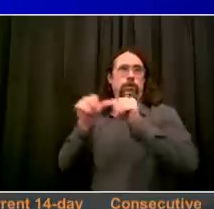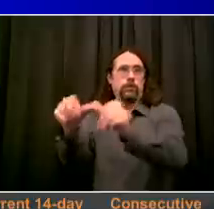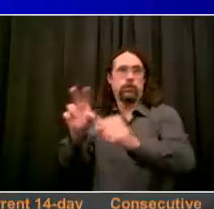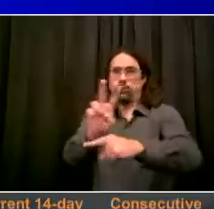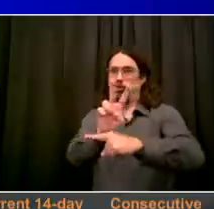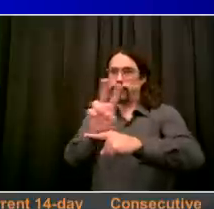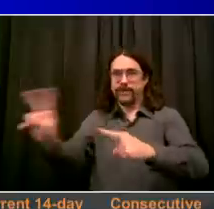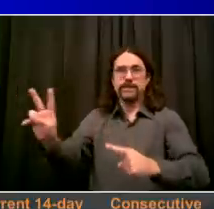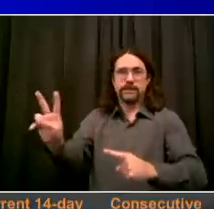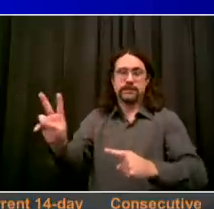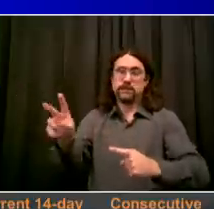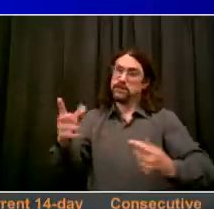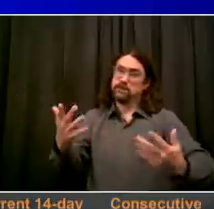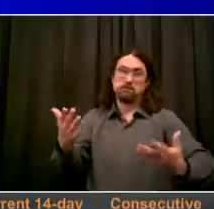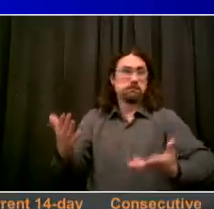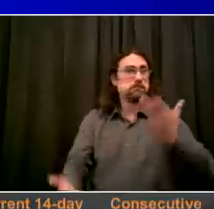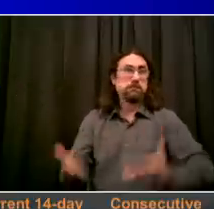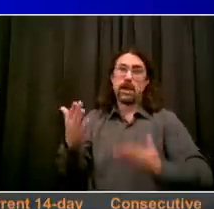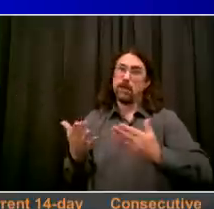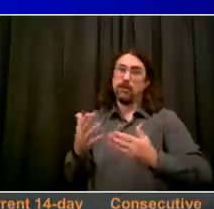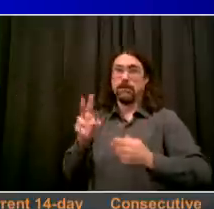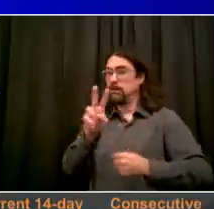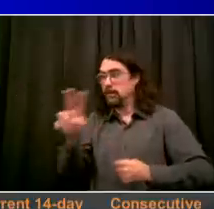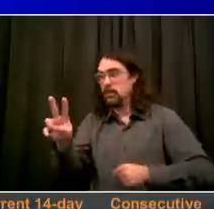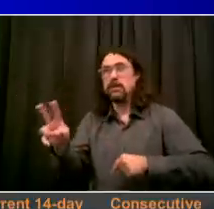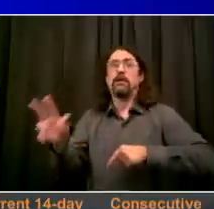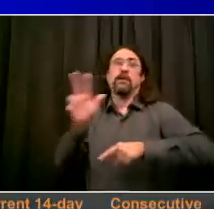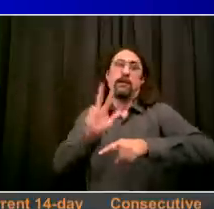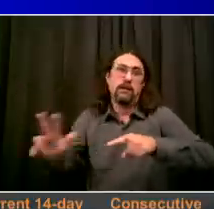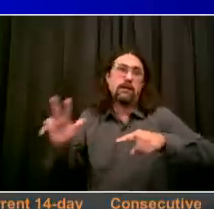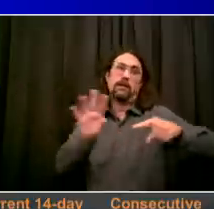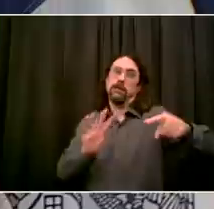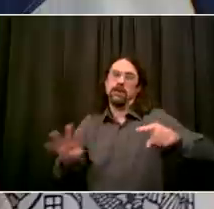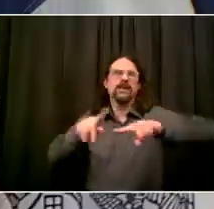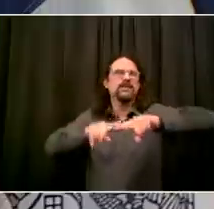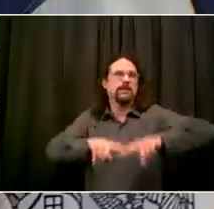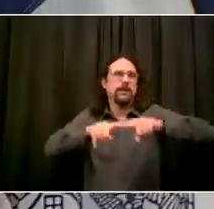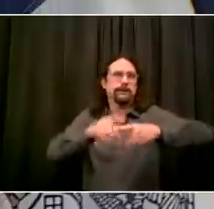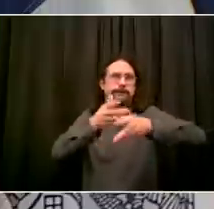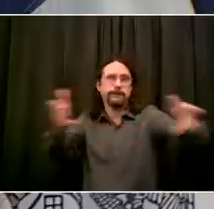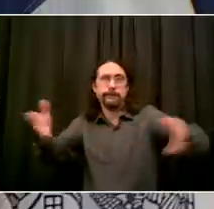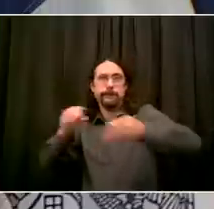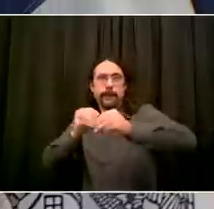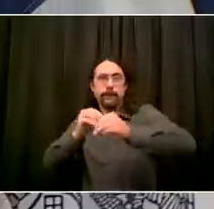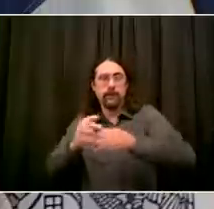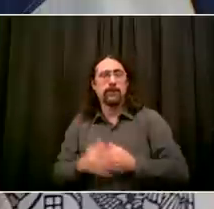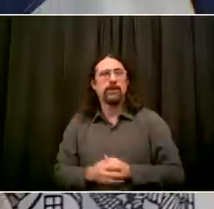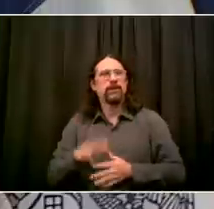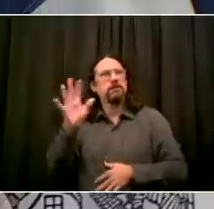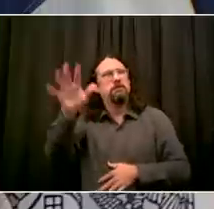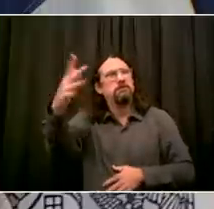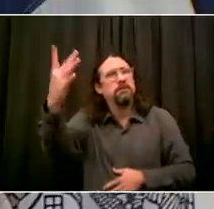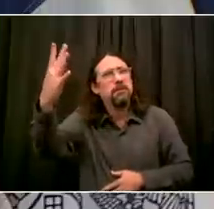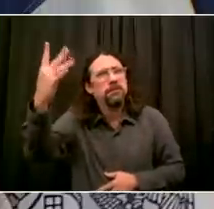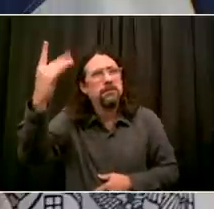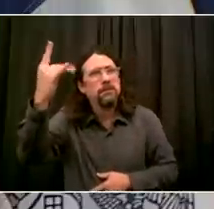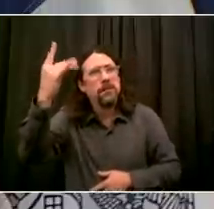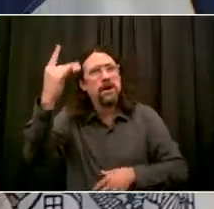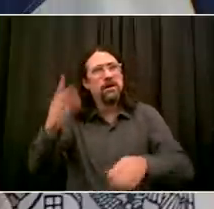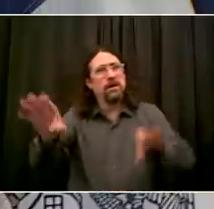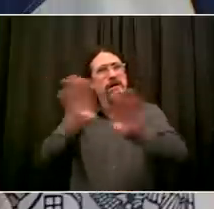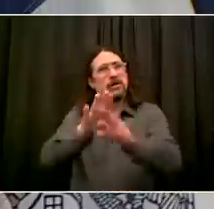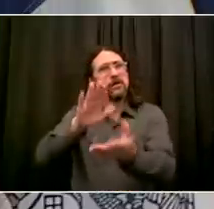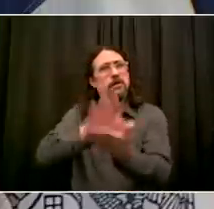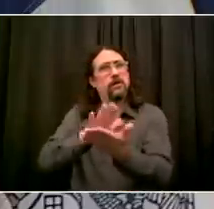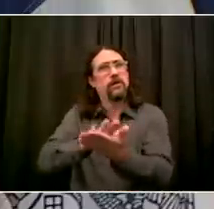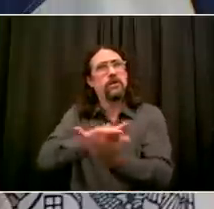to close the schools out of an abundance of caution. Thankfully, in our school system, including in the affected zip codes, tier 1, tier 2, we